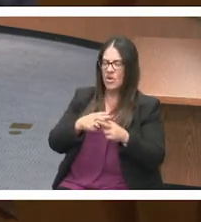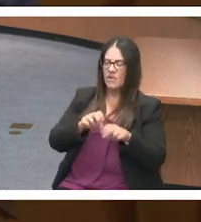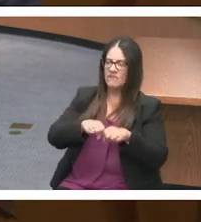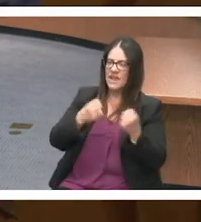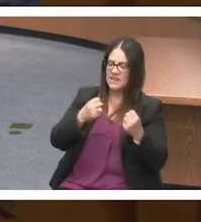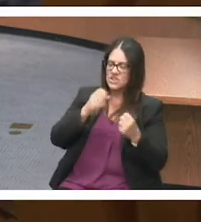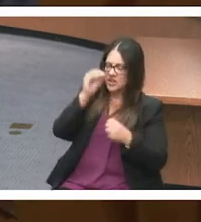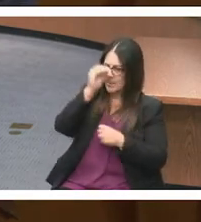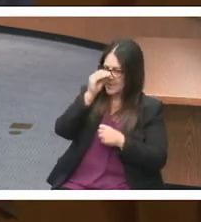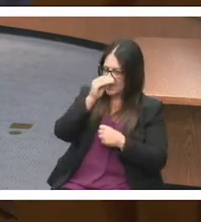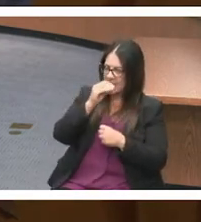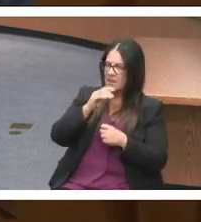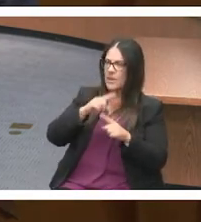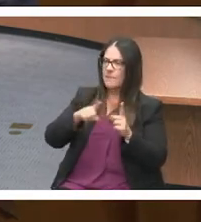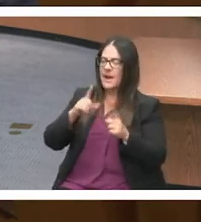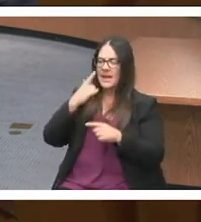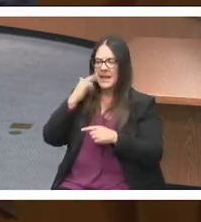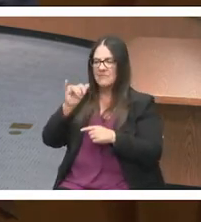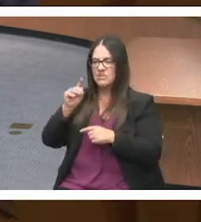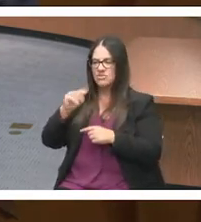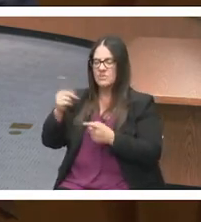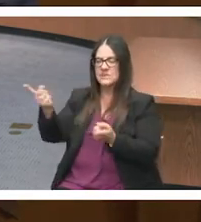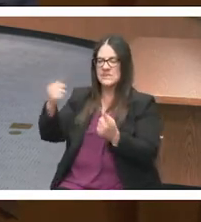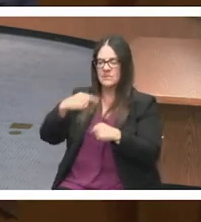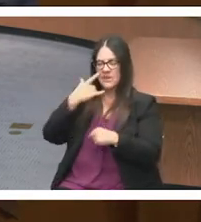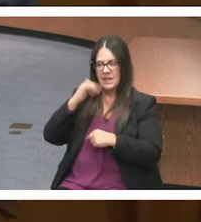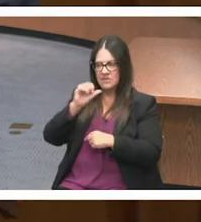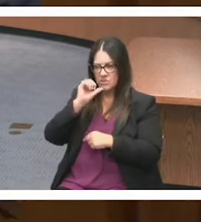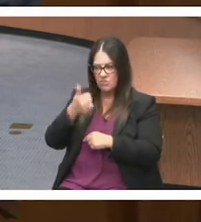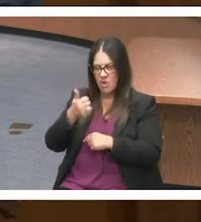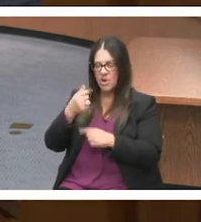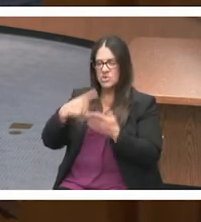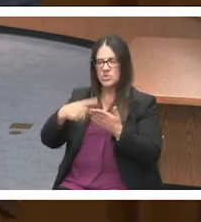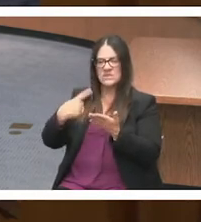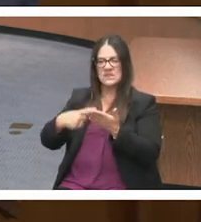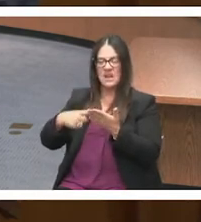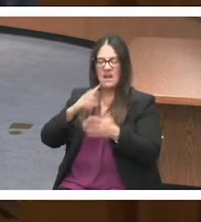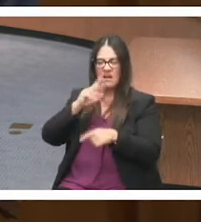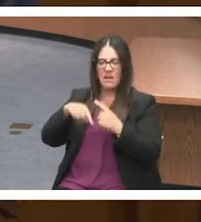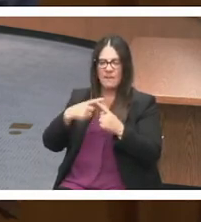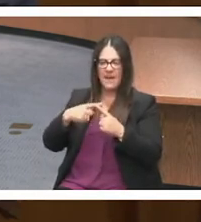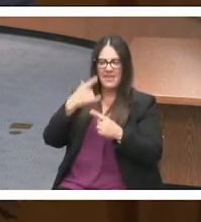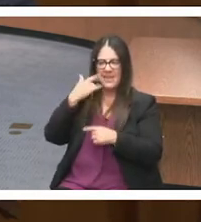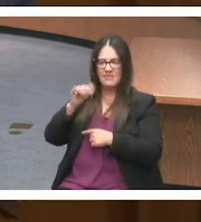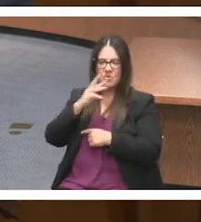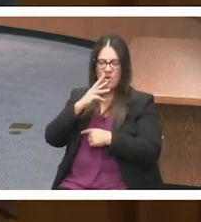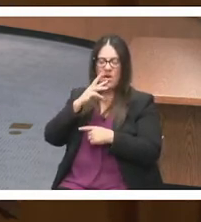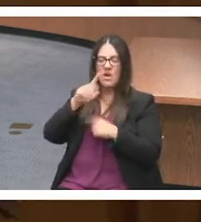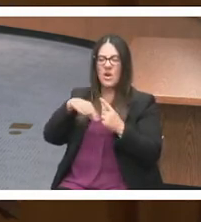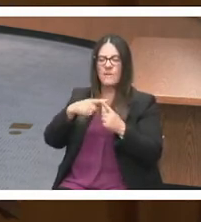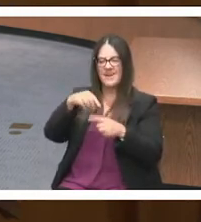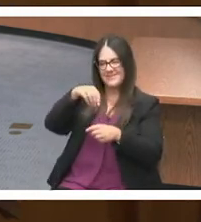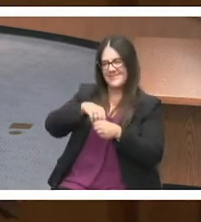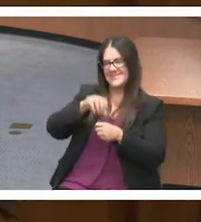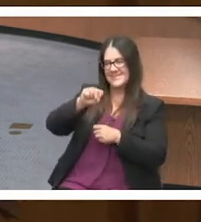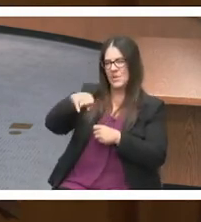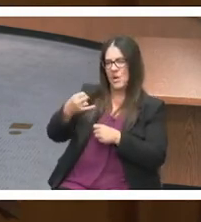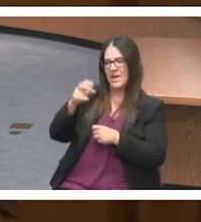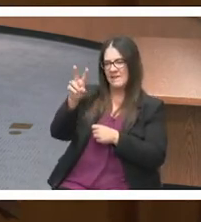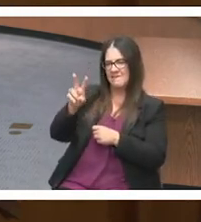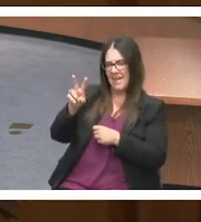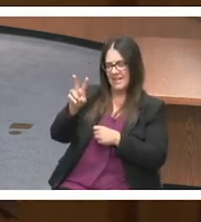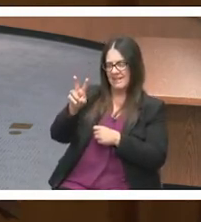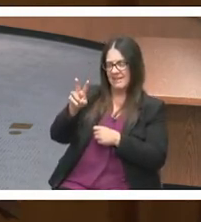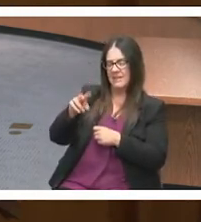to California tomorrow to talk about California water in the Central Valley, and he will likely raise this question